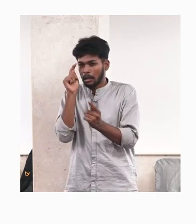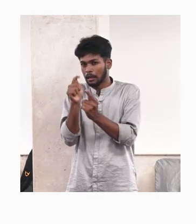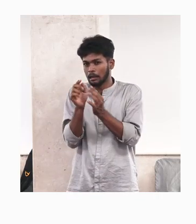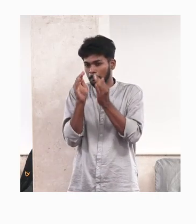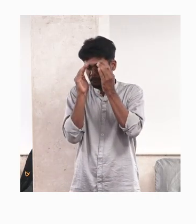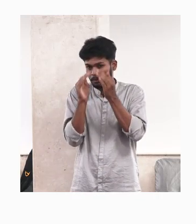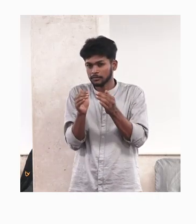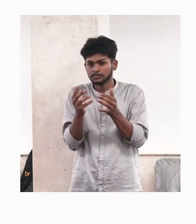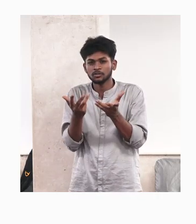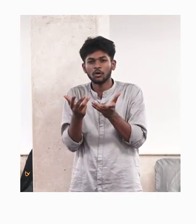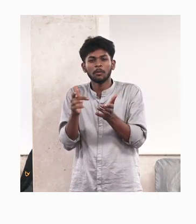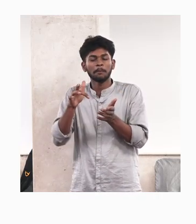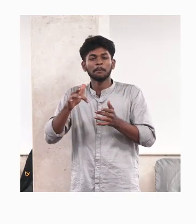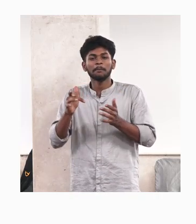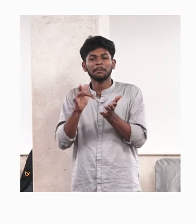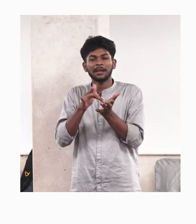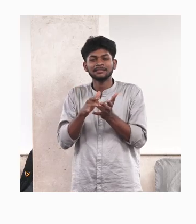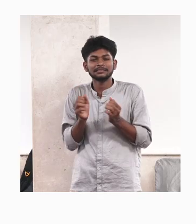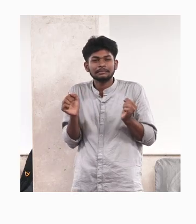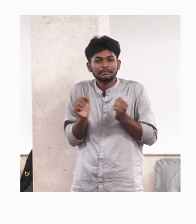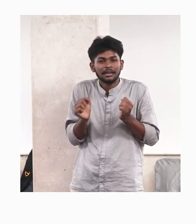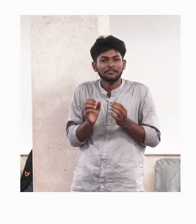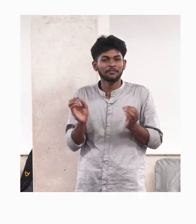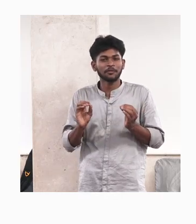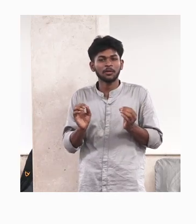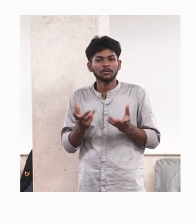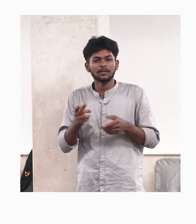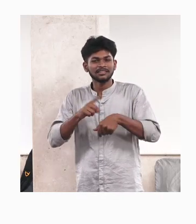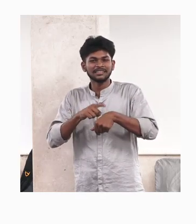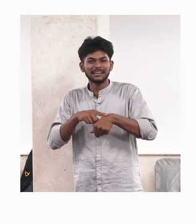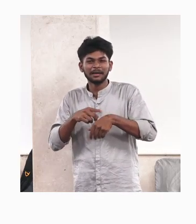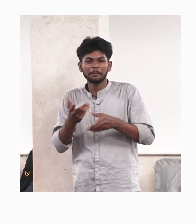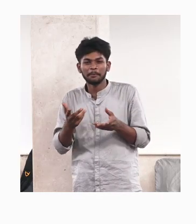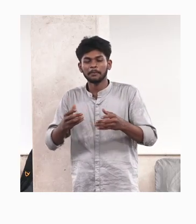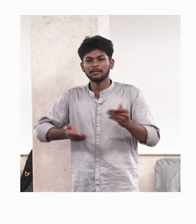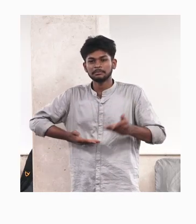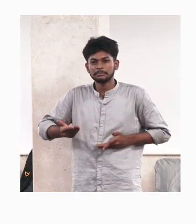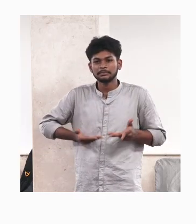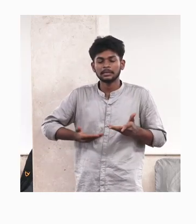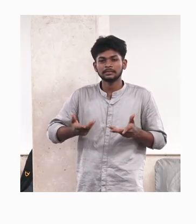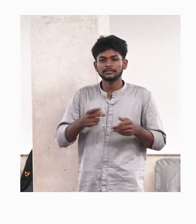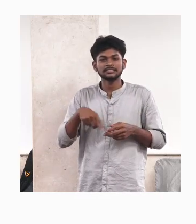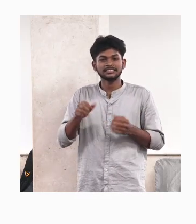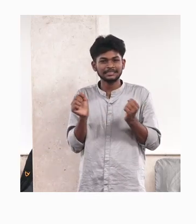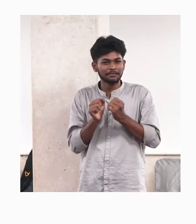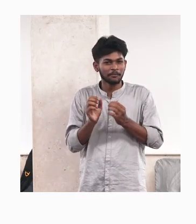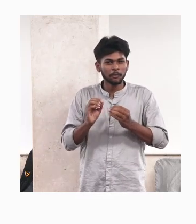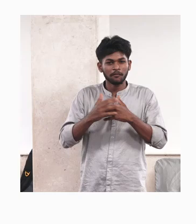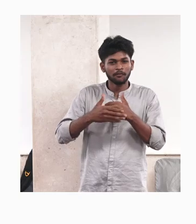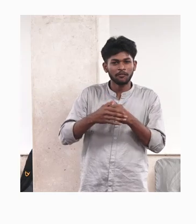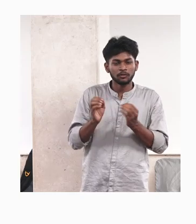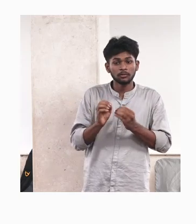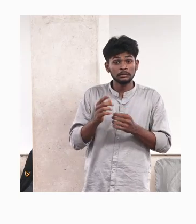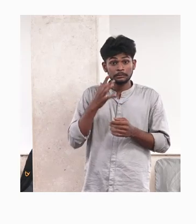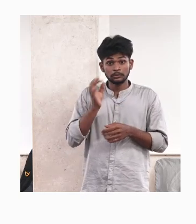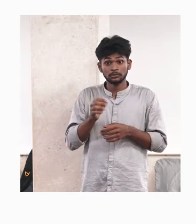no convenient place or convenient manner and convenient time, all those things, like we are carefully